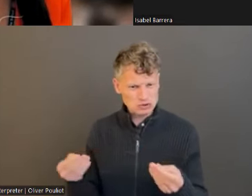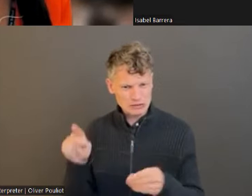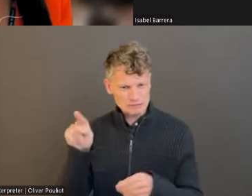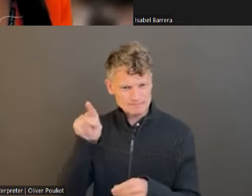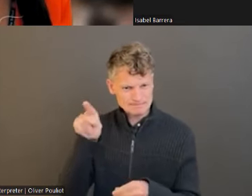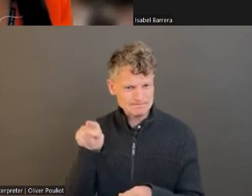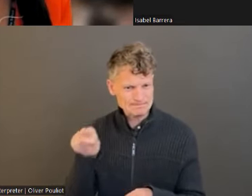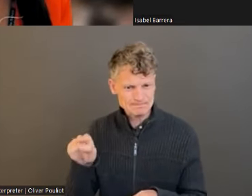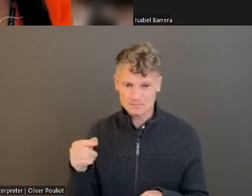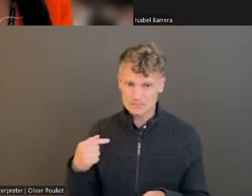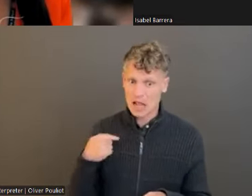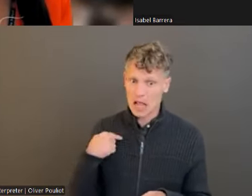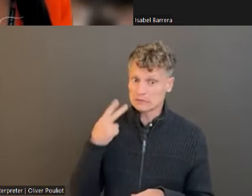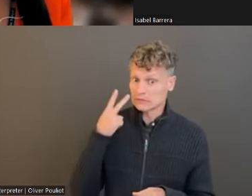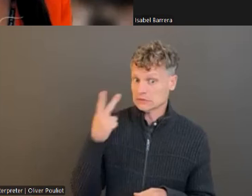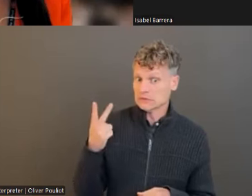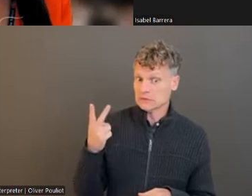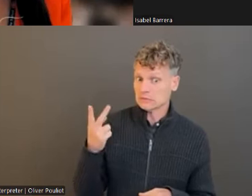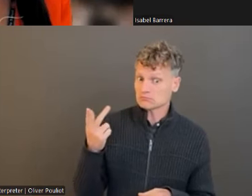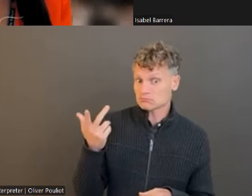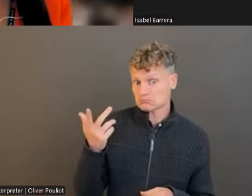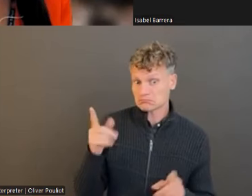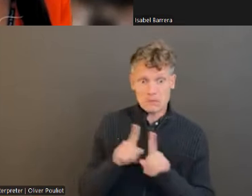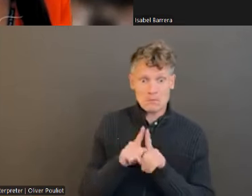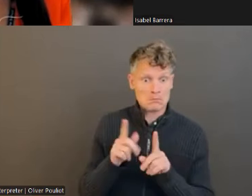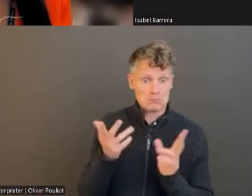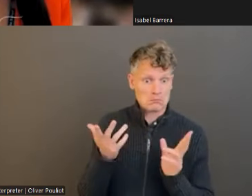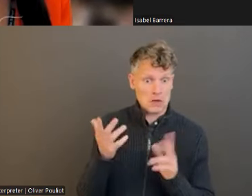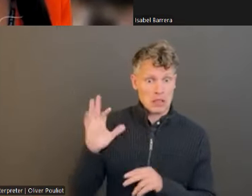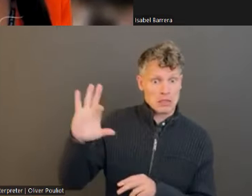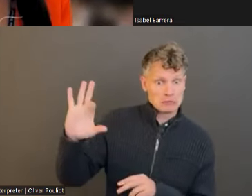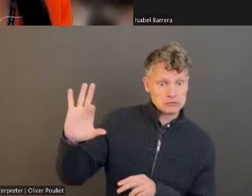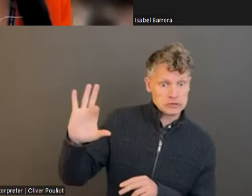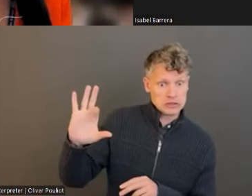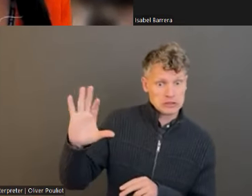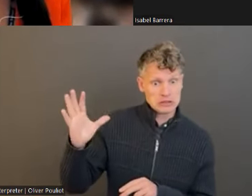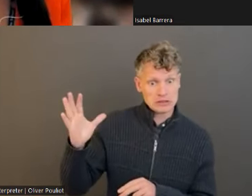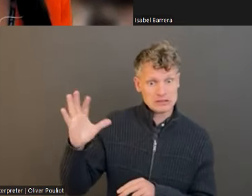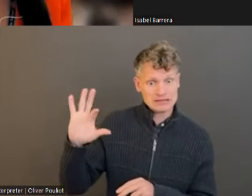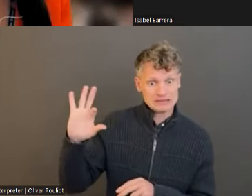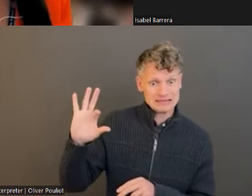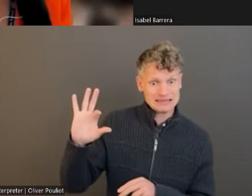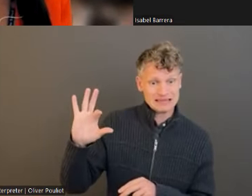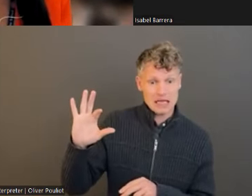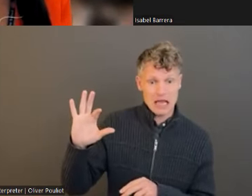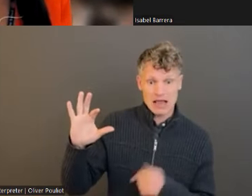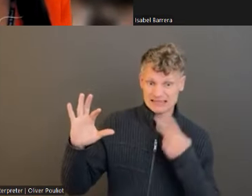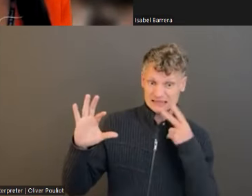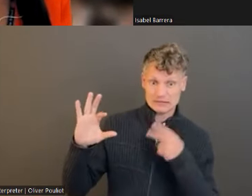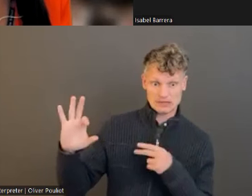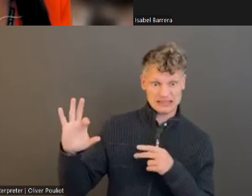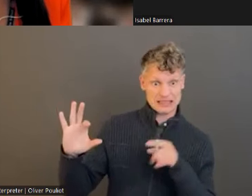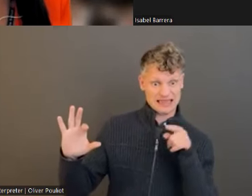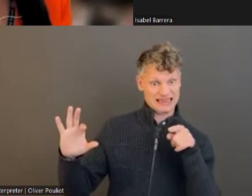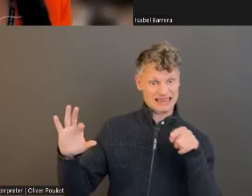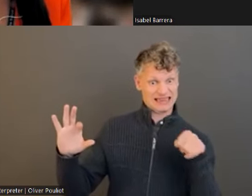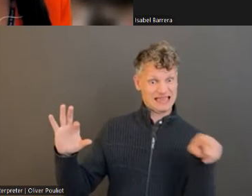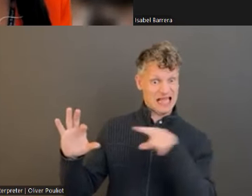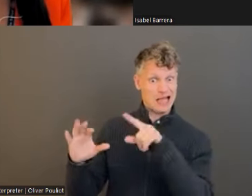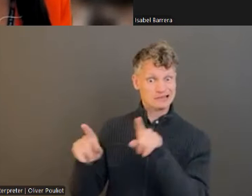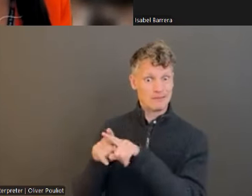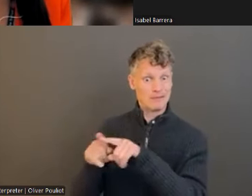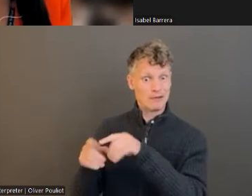bathrooms that are used as places where you plant seeds or you plant, because culturally